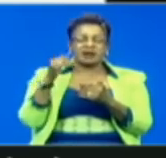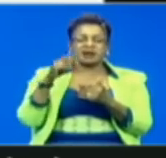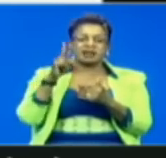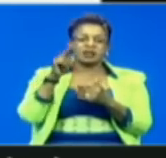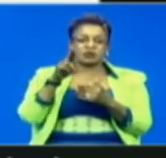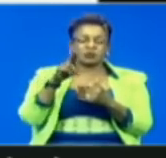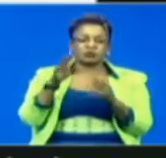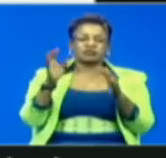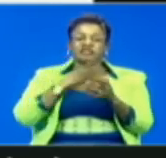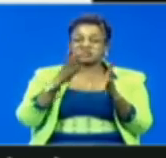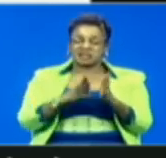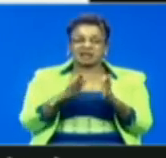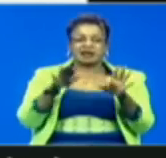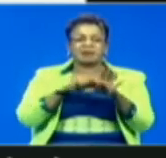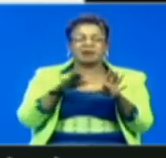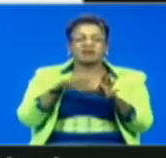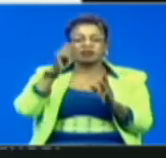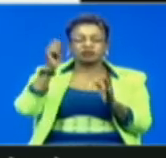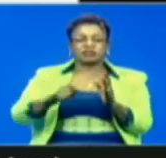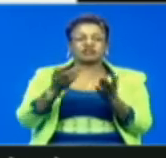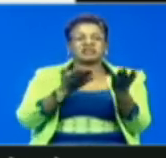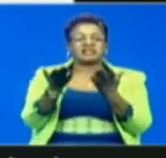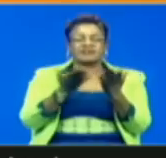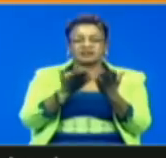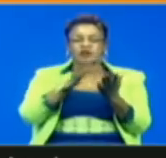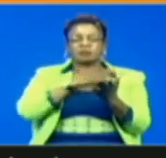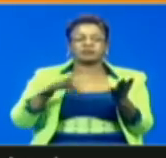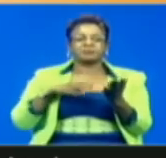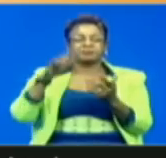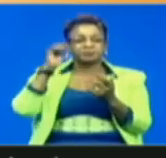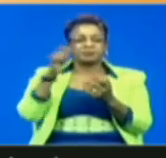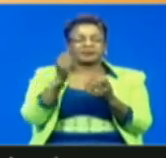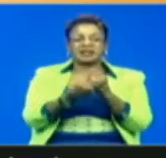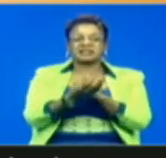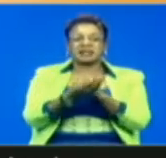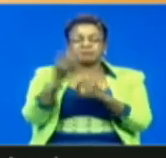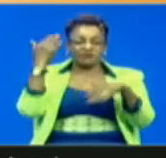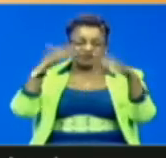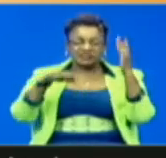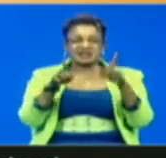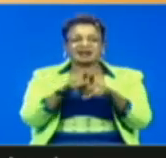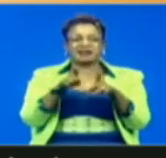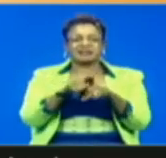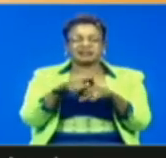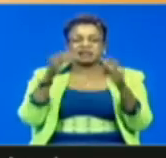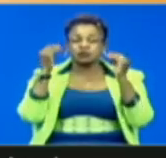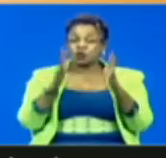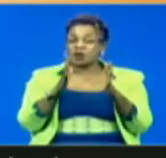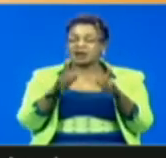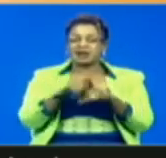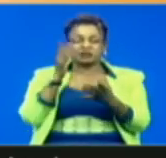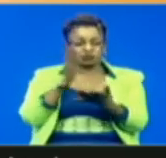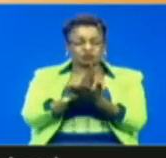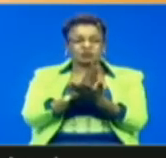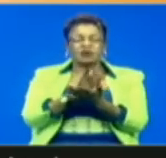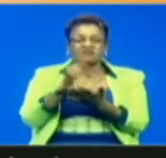and a member of the Judicial Service Commission. The President described the late Professor as a distinguished scholar and a true patriot